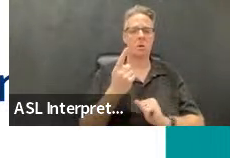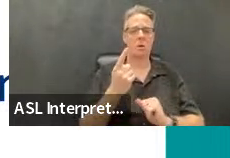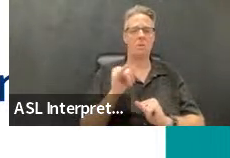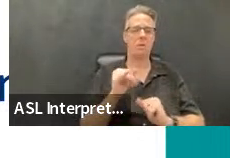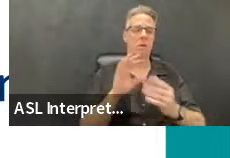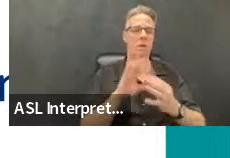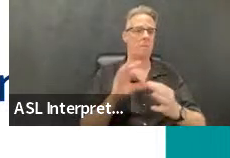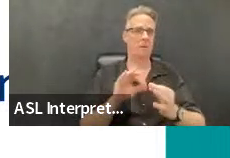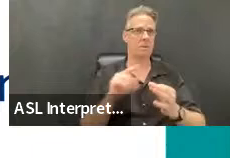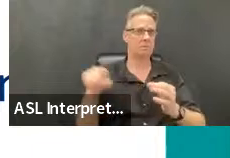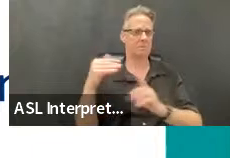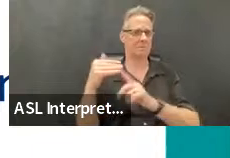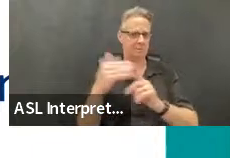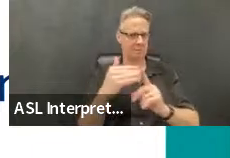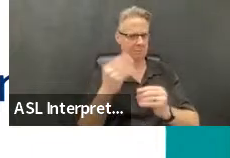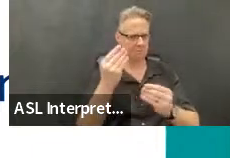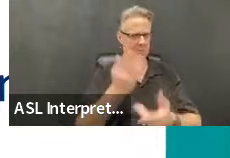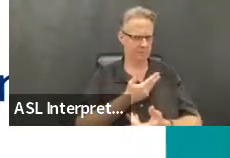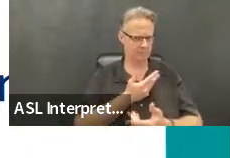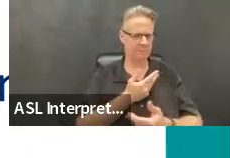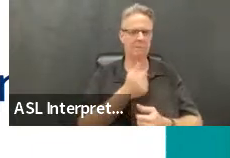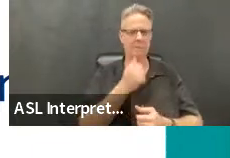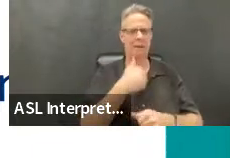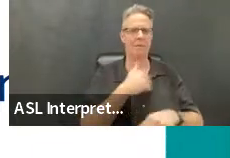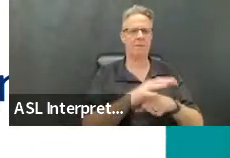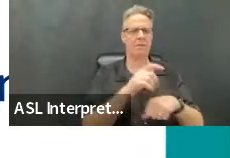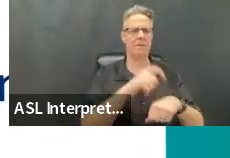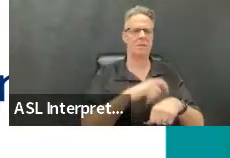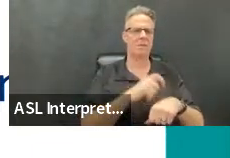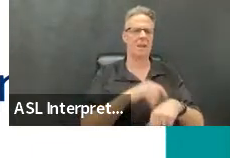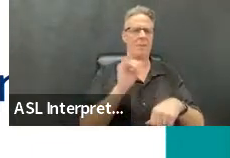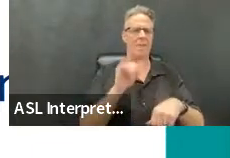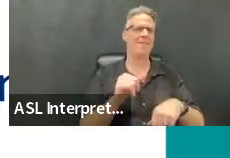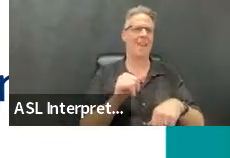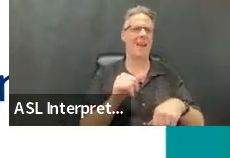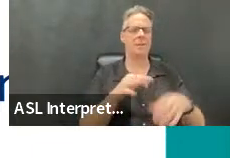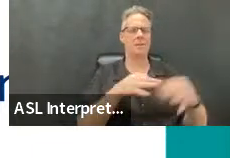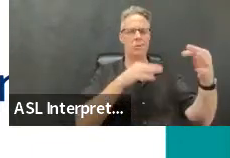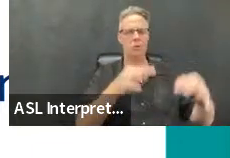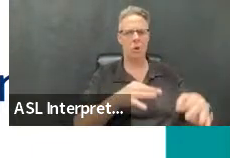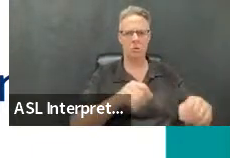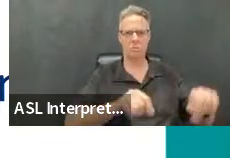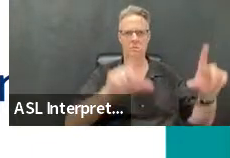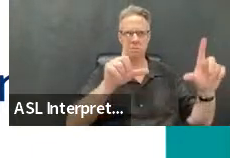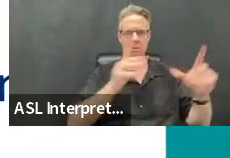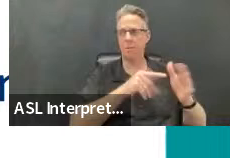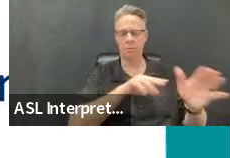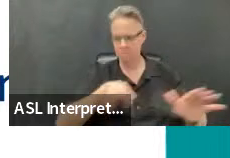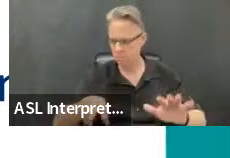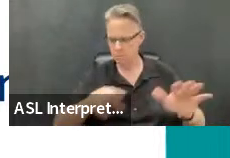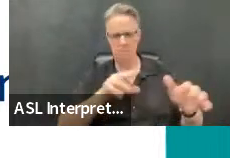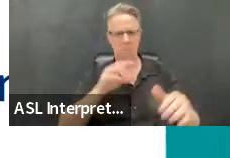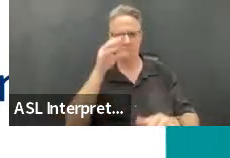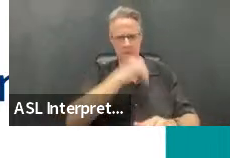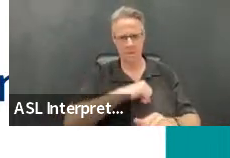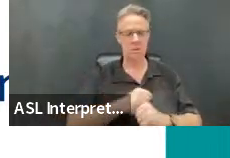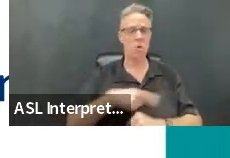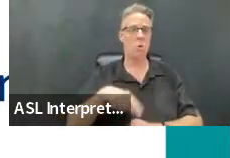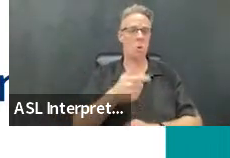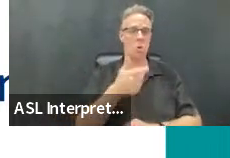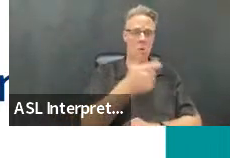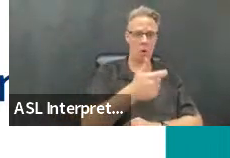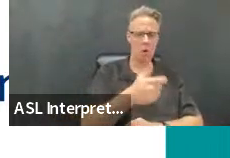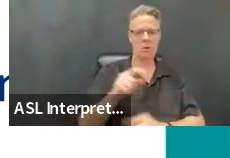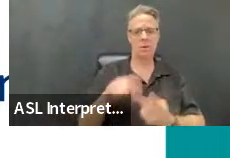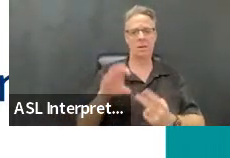was the lack of time that the instructions were up on the screen. So just for folks who are watching and or for our CAG